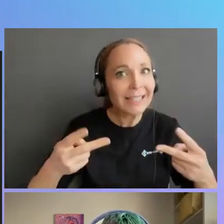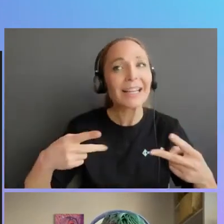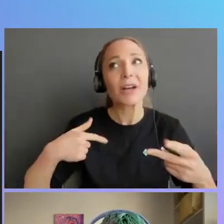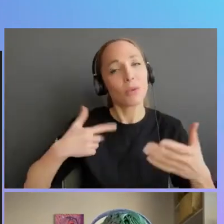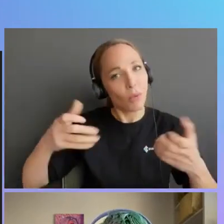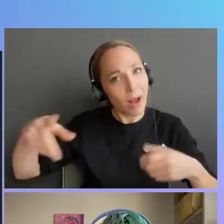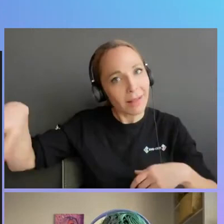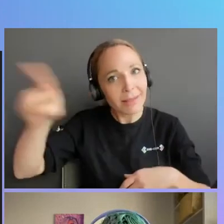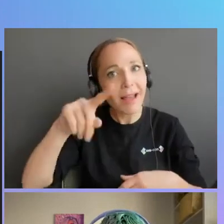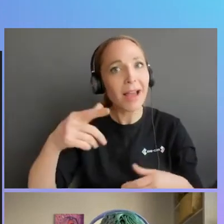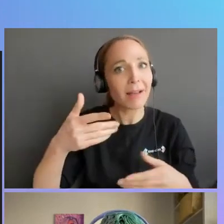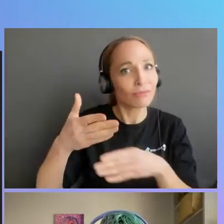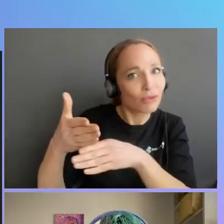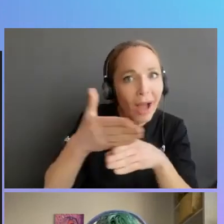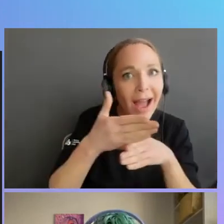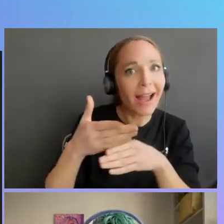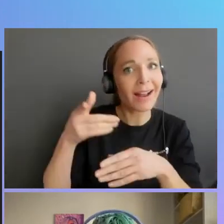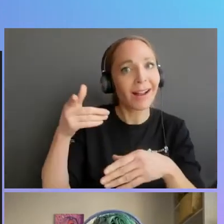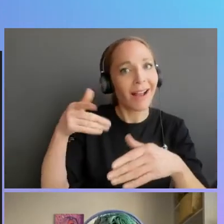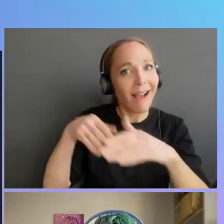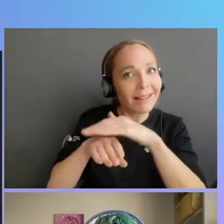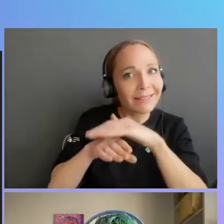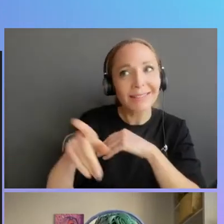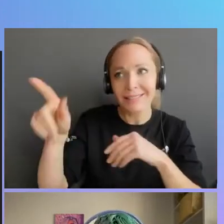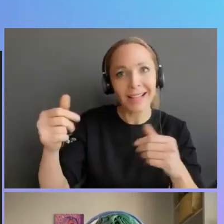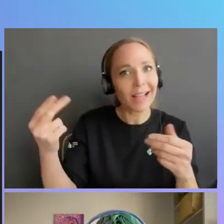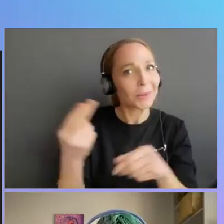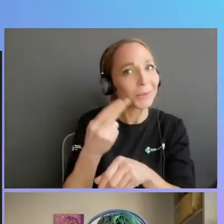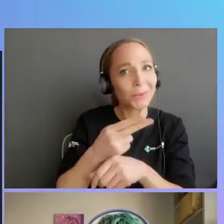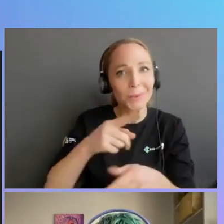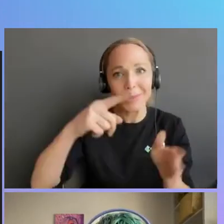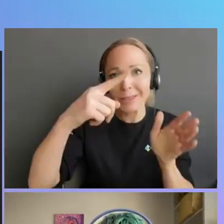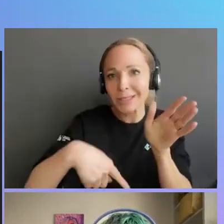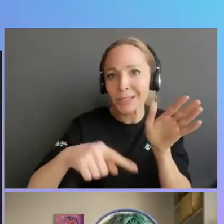to easy tools that they can use to build accessible code.